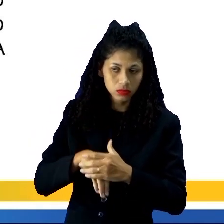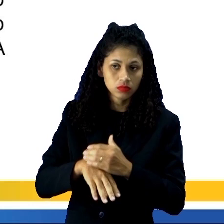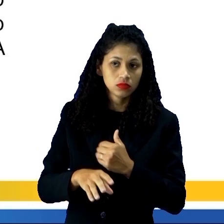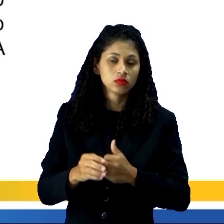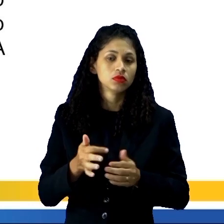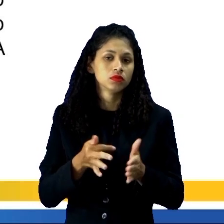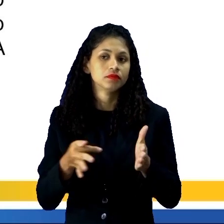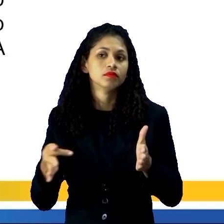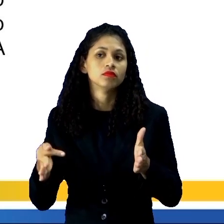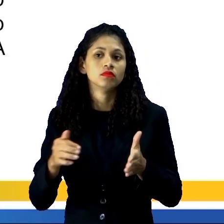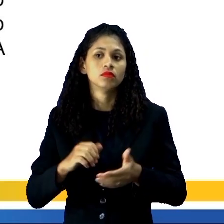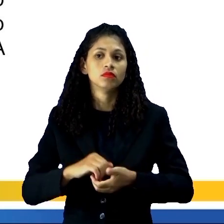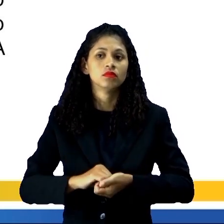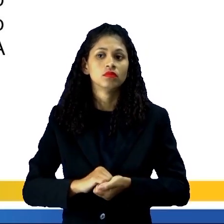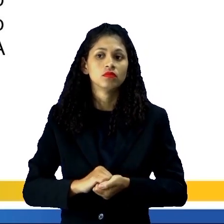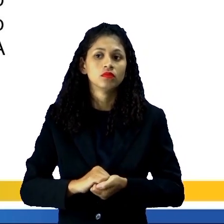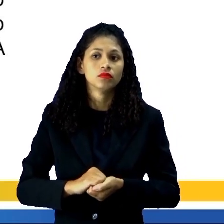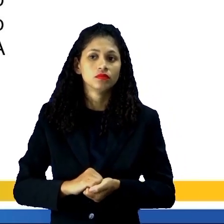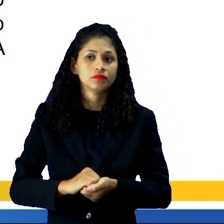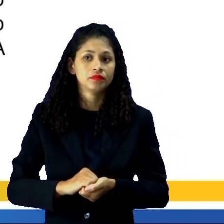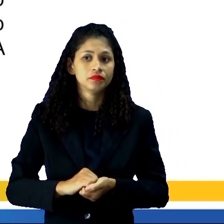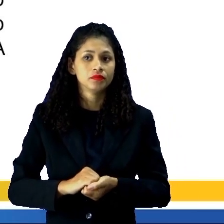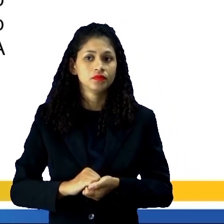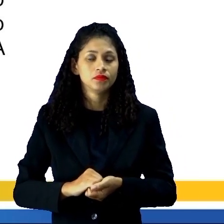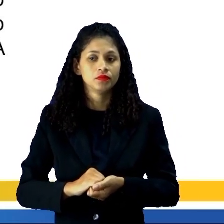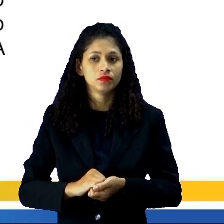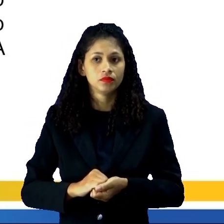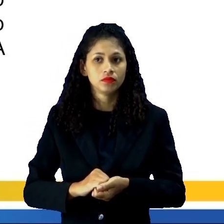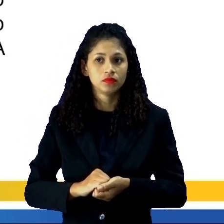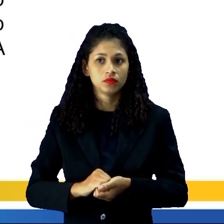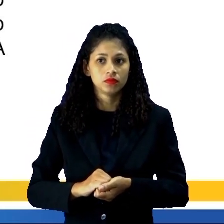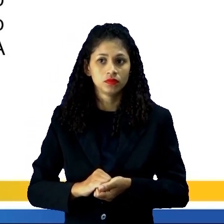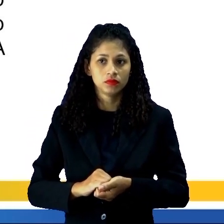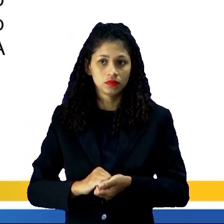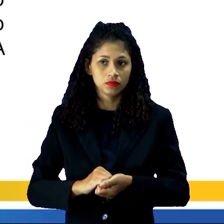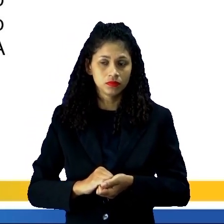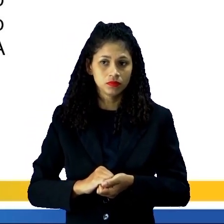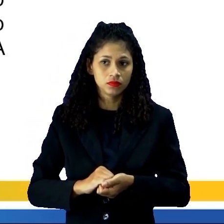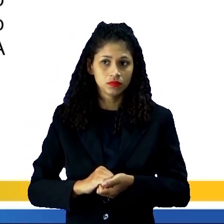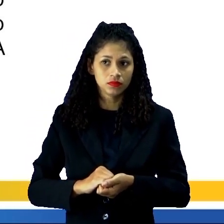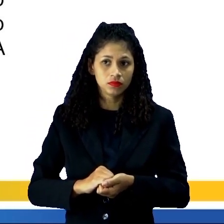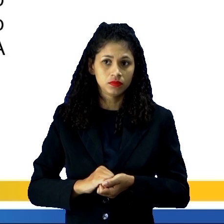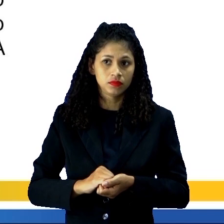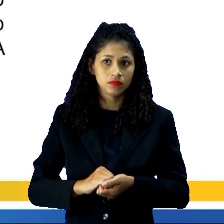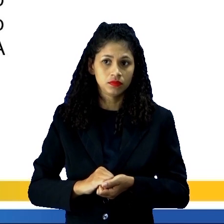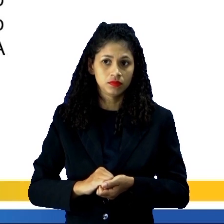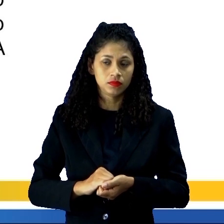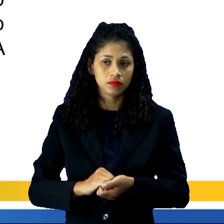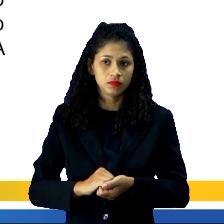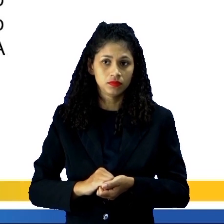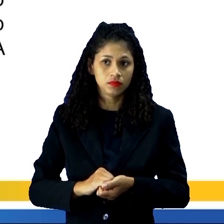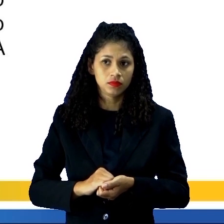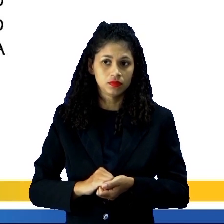dependente, ok? The shirt that Carl bought has a stain on the pocket.